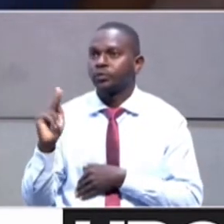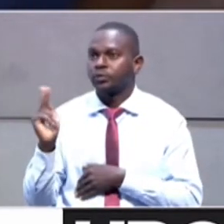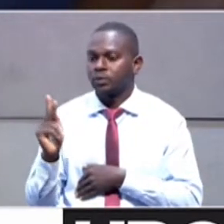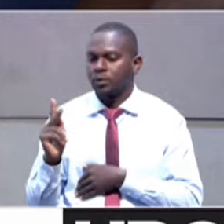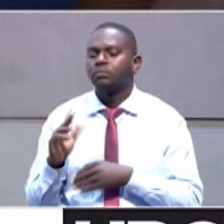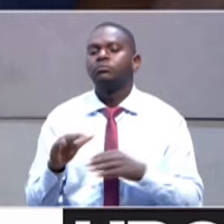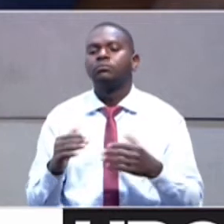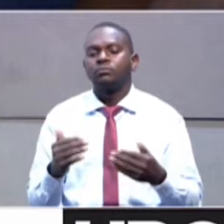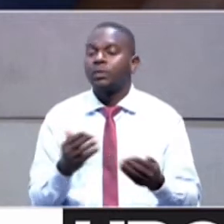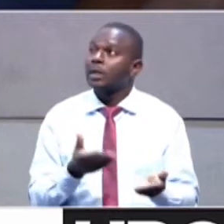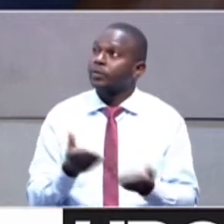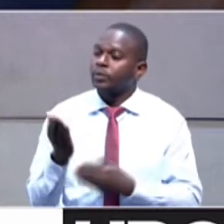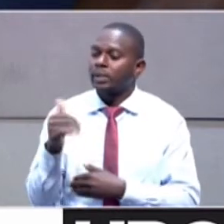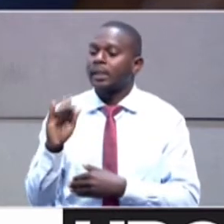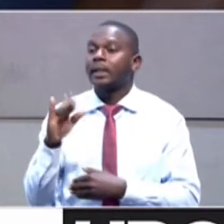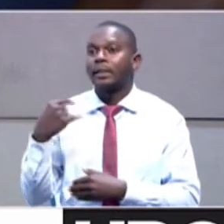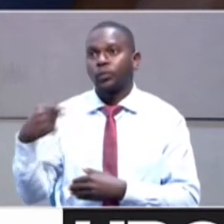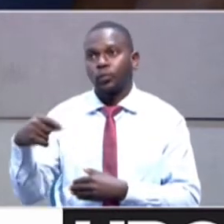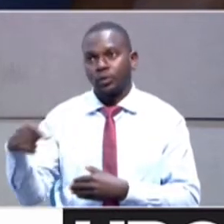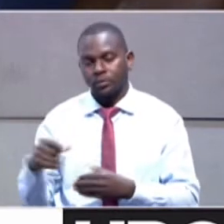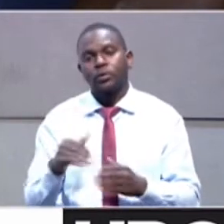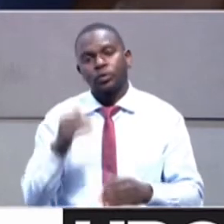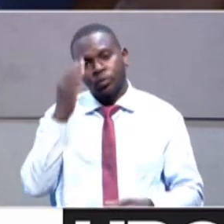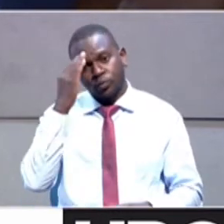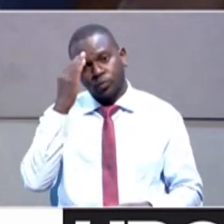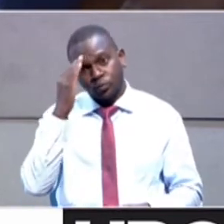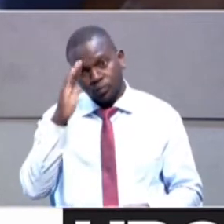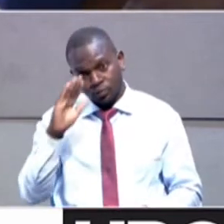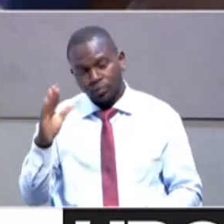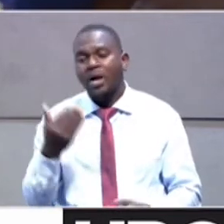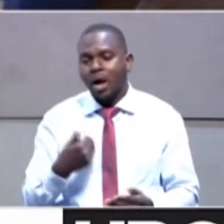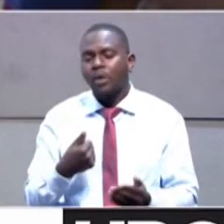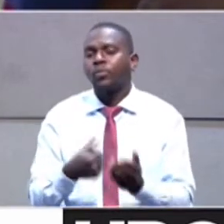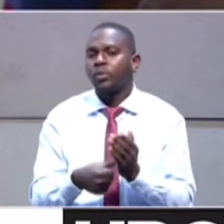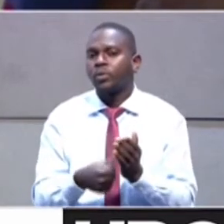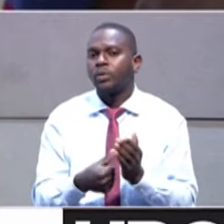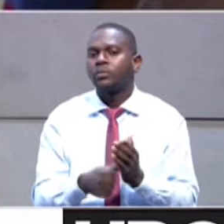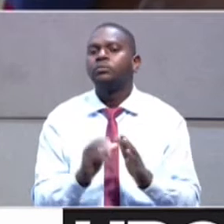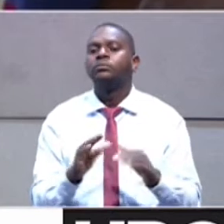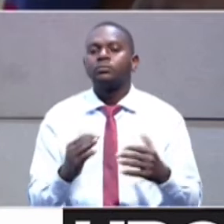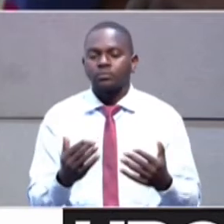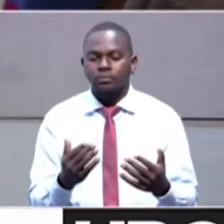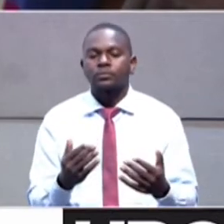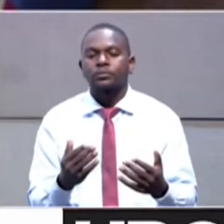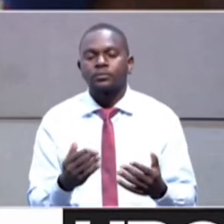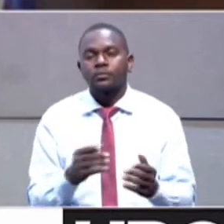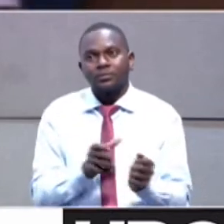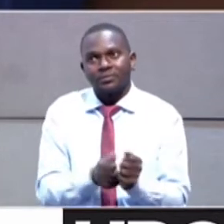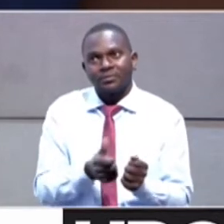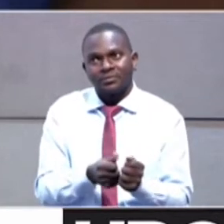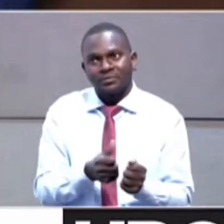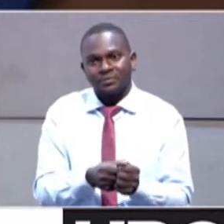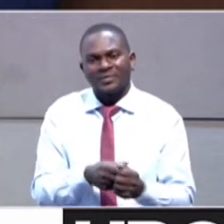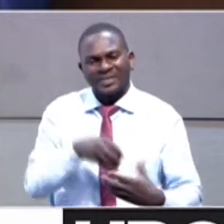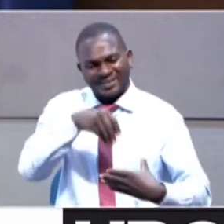and they are exporting high quality. You know, we have had these problems of